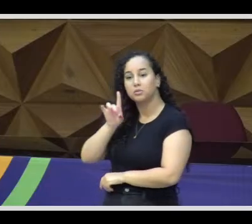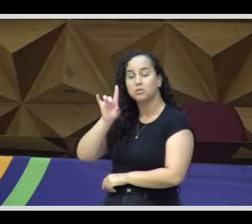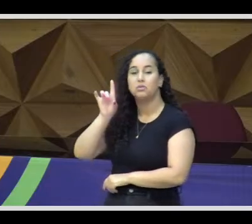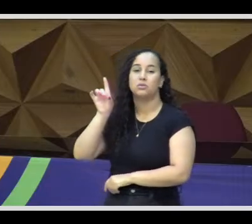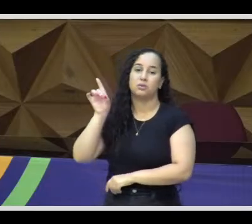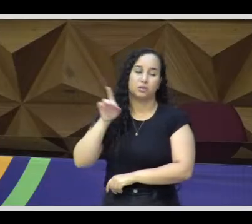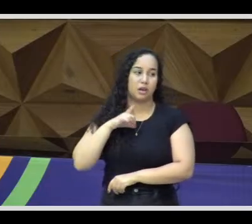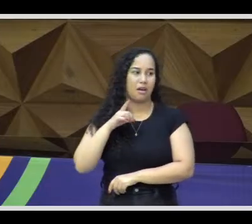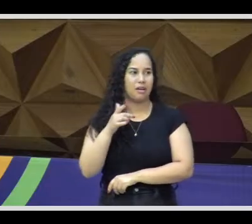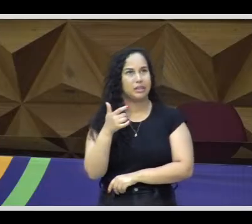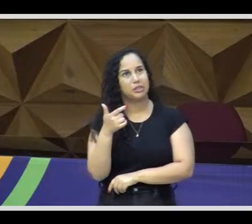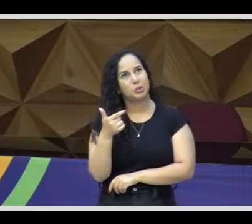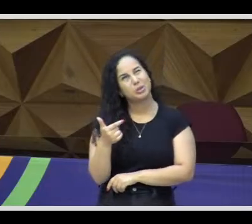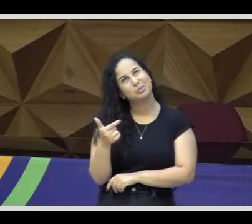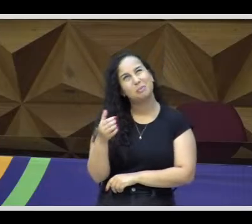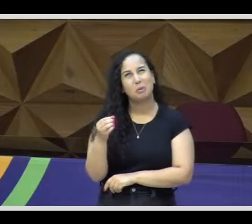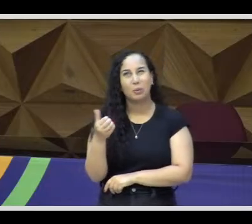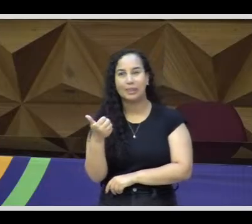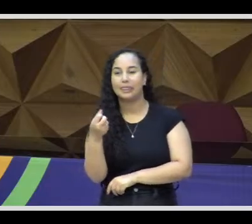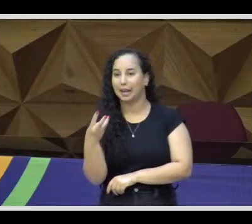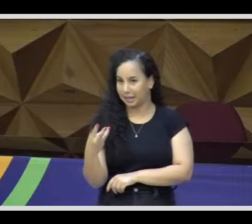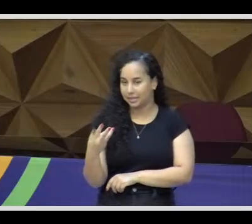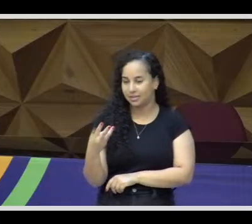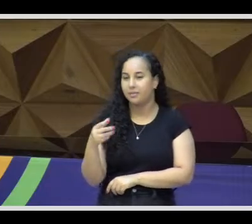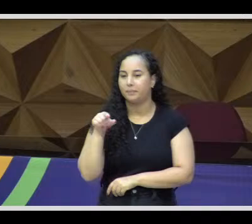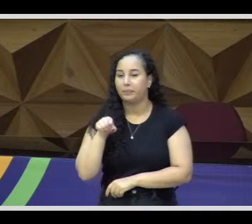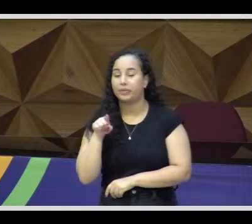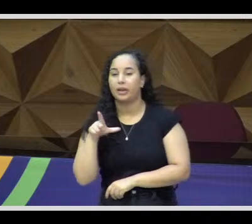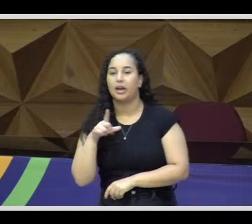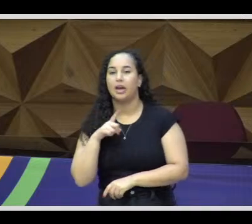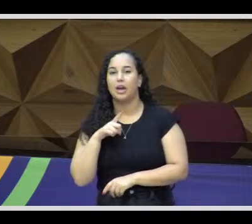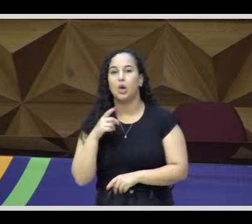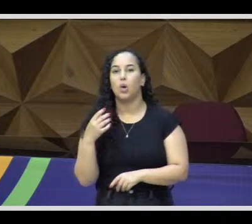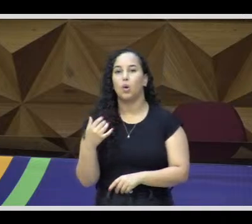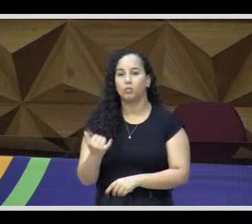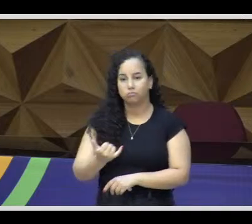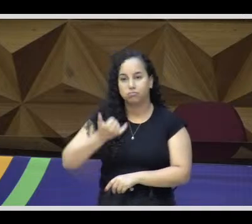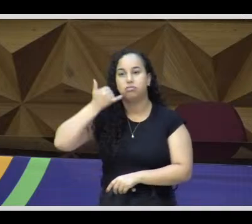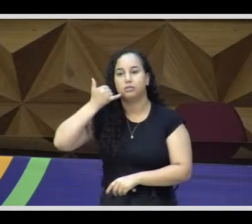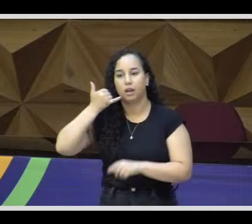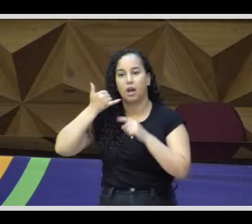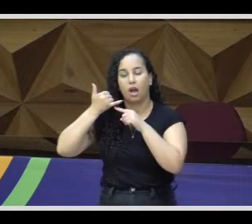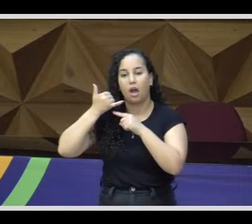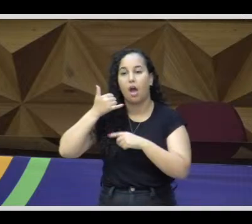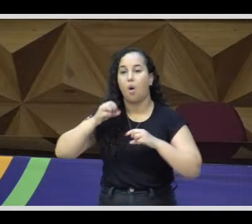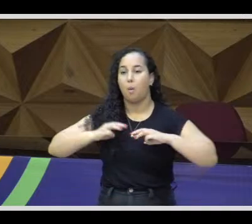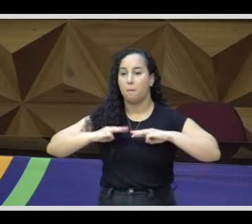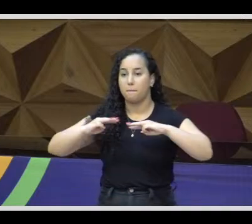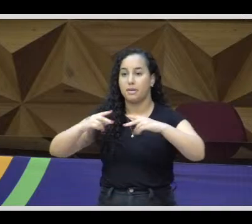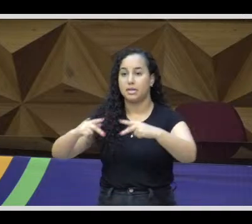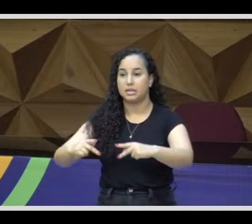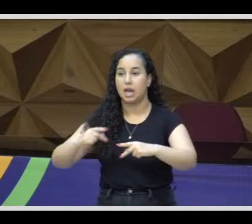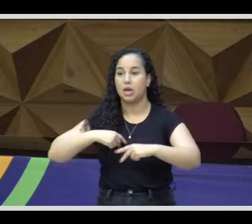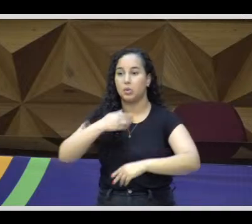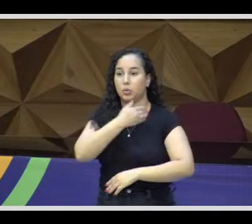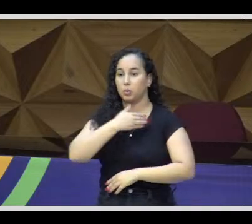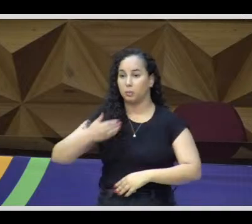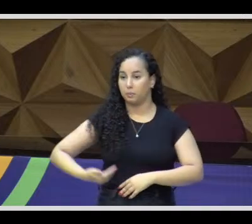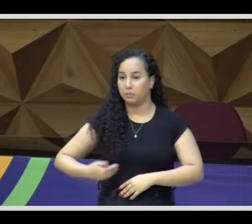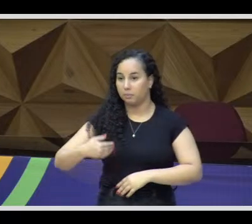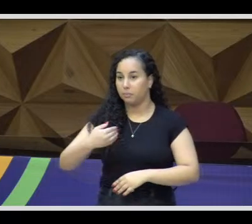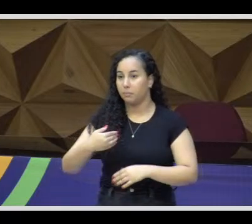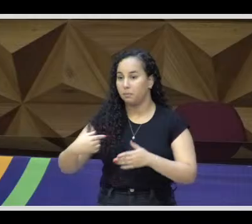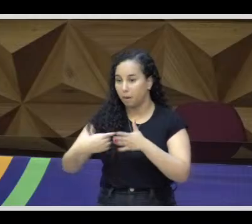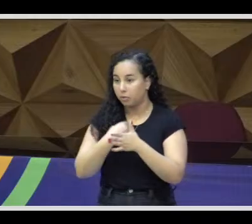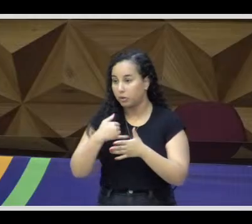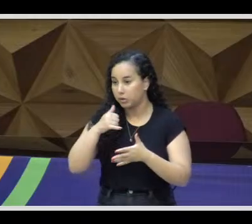was 2013, I received a call from a minister of Brazilian government asking me if